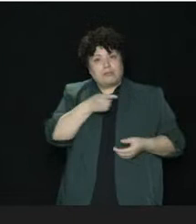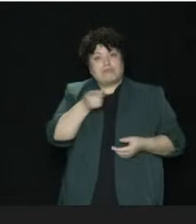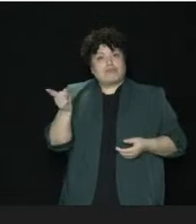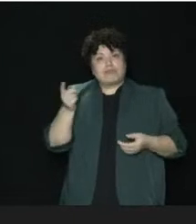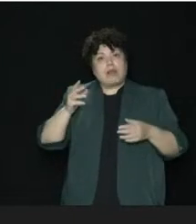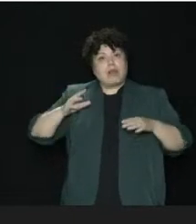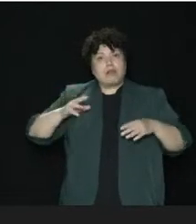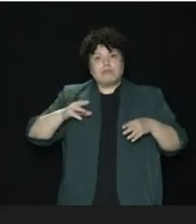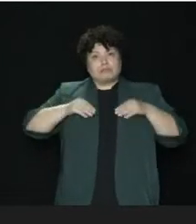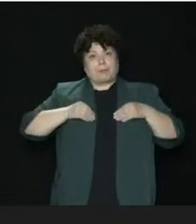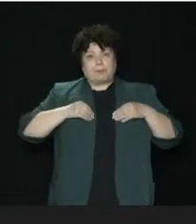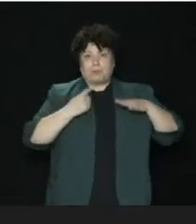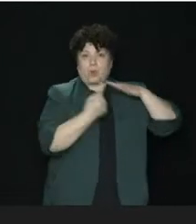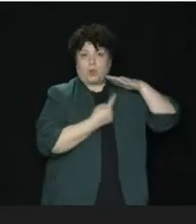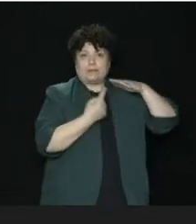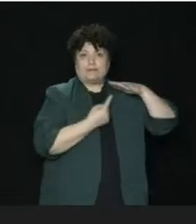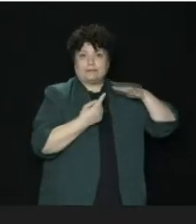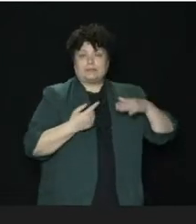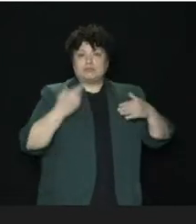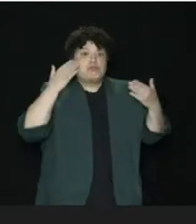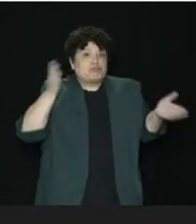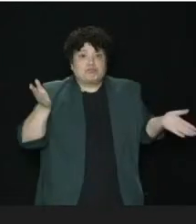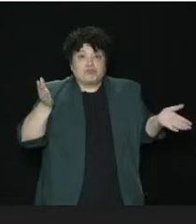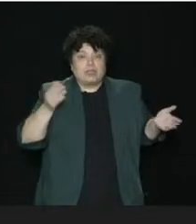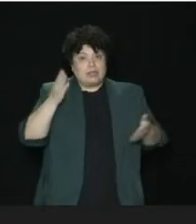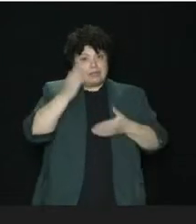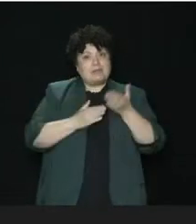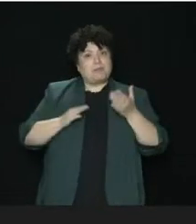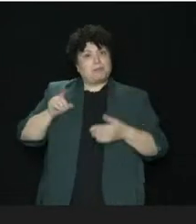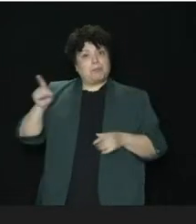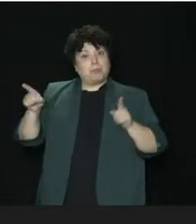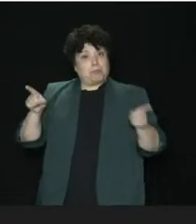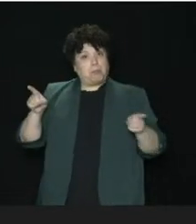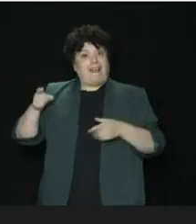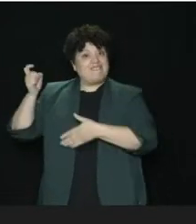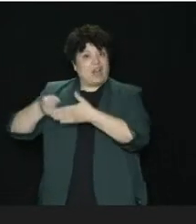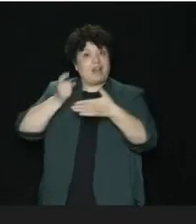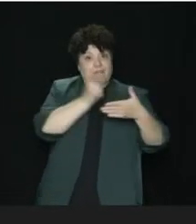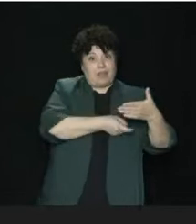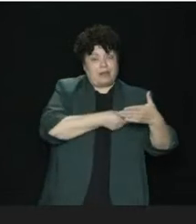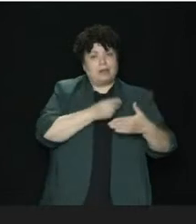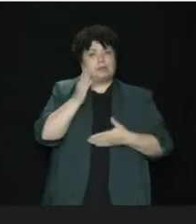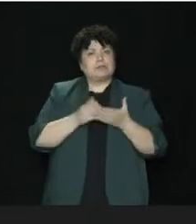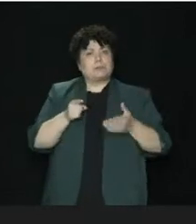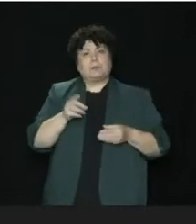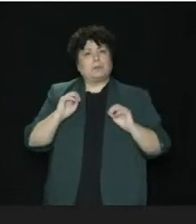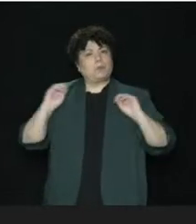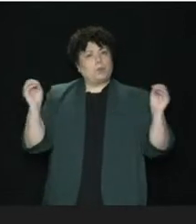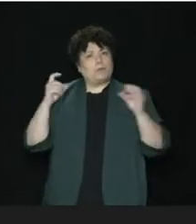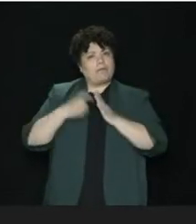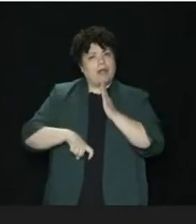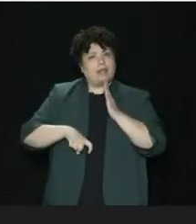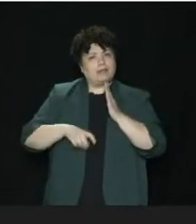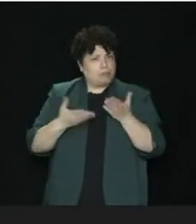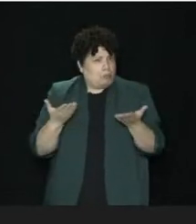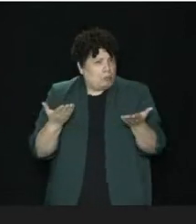quarantine? Why is it travelers at some airports are being fined and others not? And what are you going to do about that? Thank you, Tom. First of all,